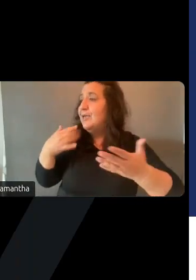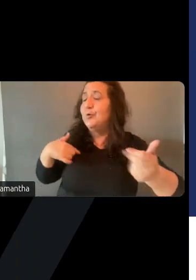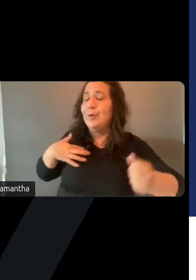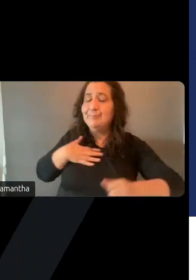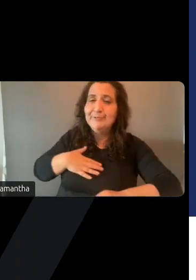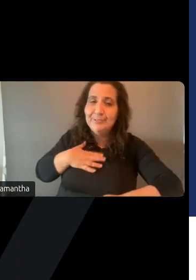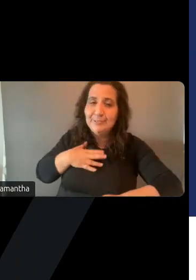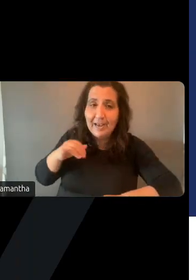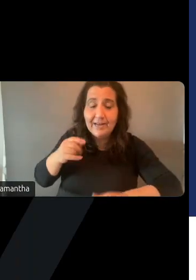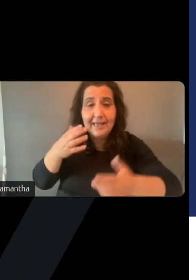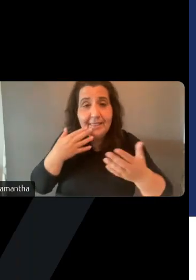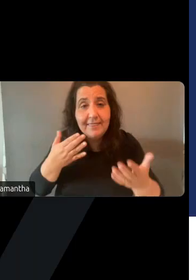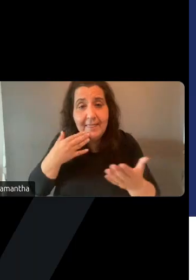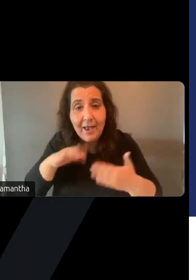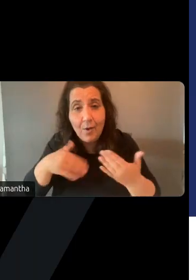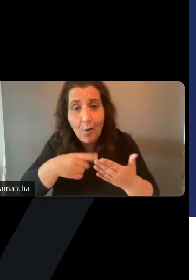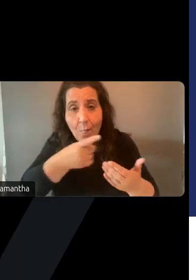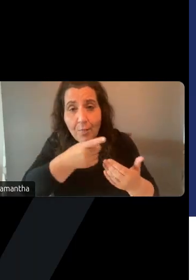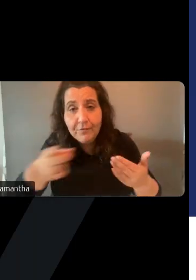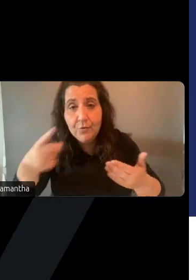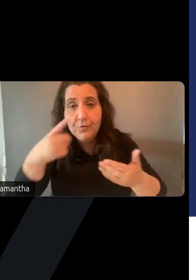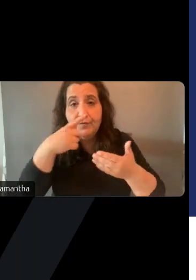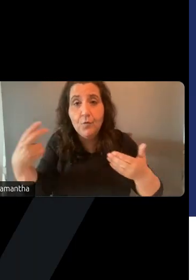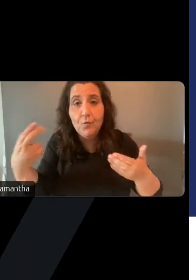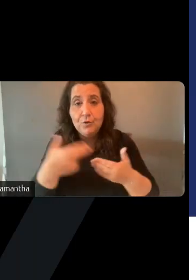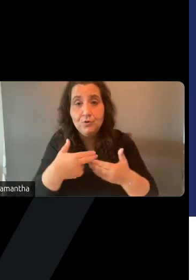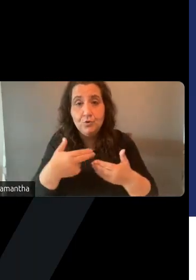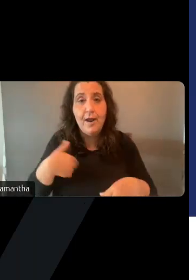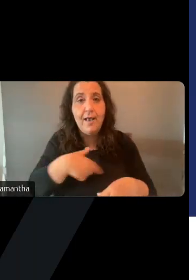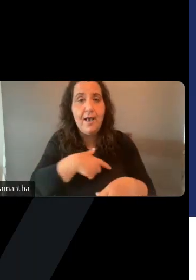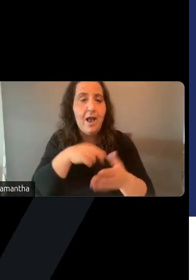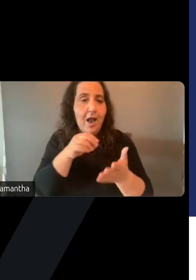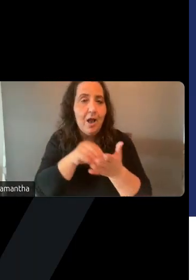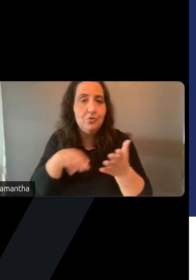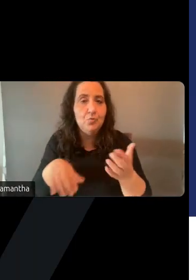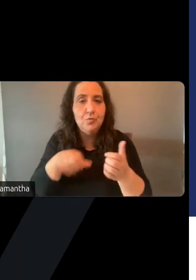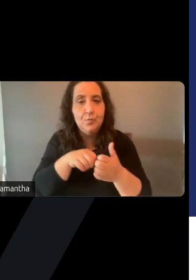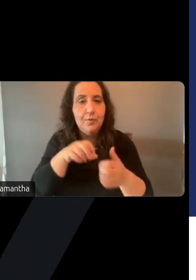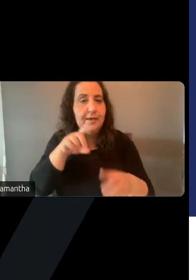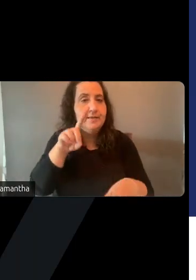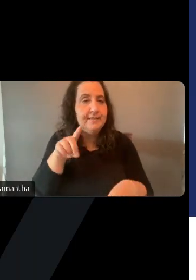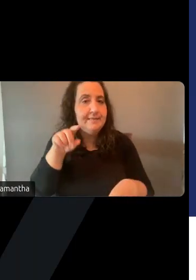it. Thank you all, everyone, for joining the Students with Disabilities information